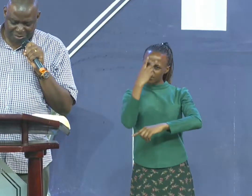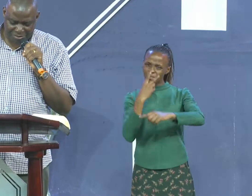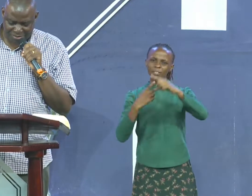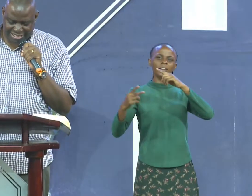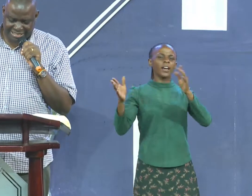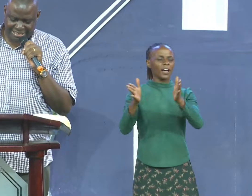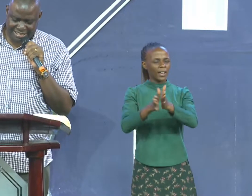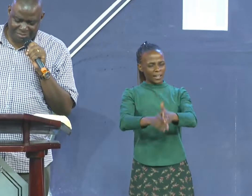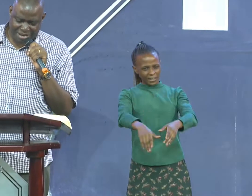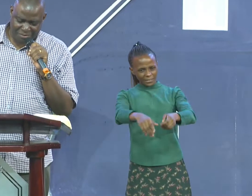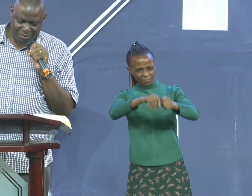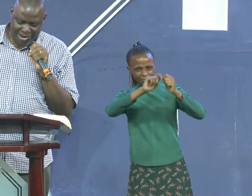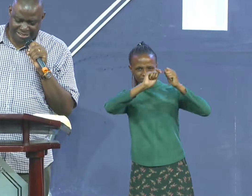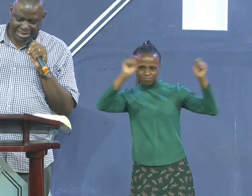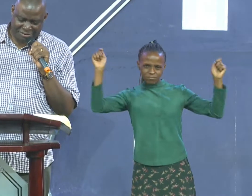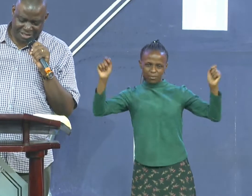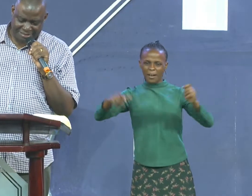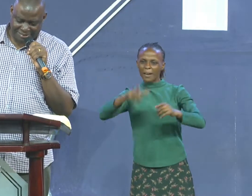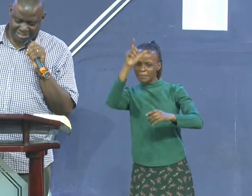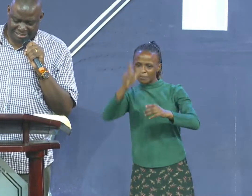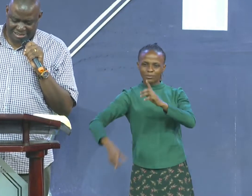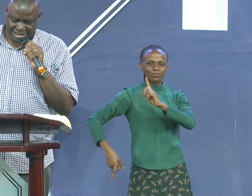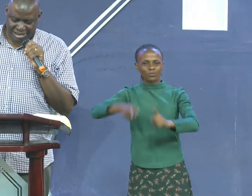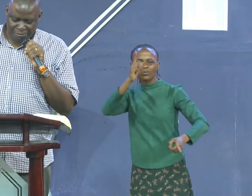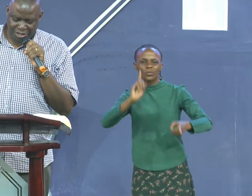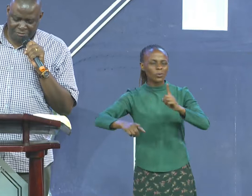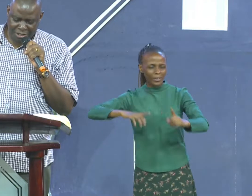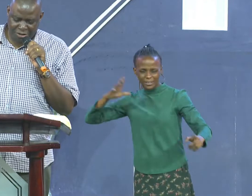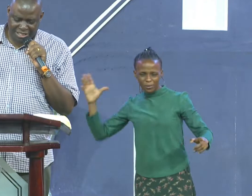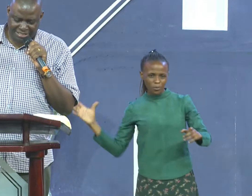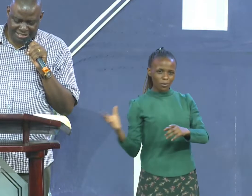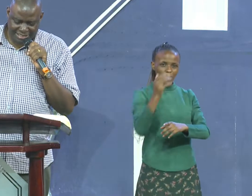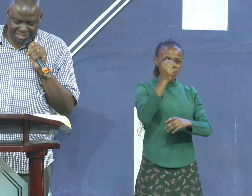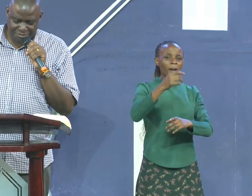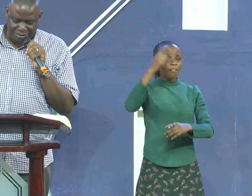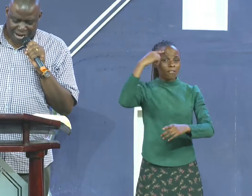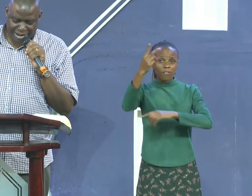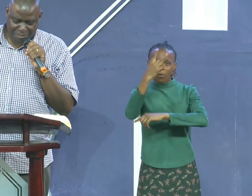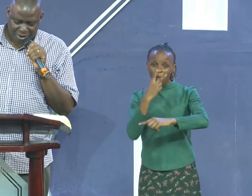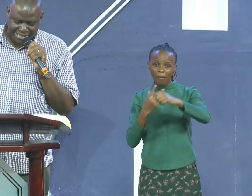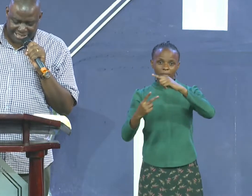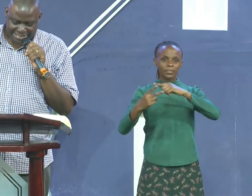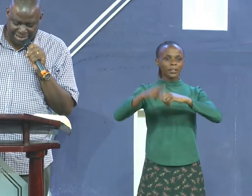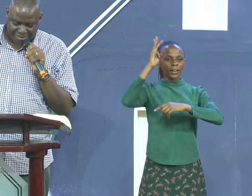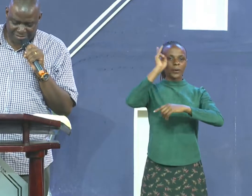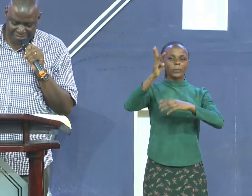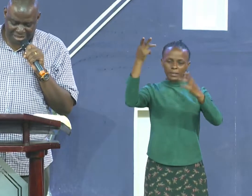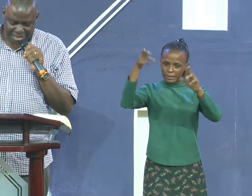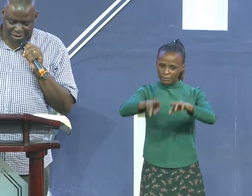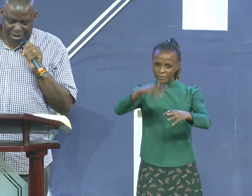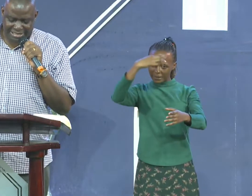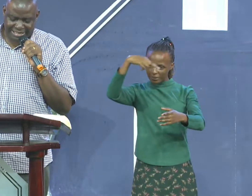the tables, that he may run that readeth it. For the vision is yet for an appointed